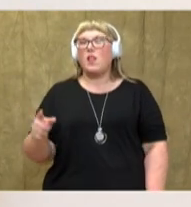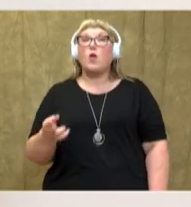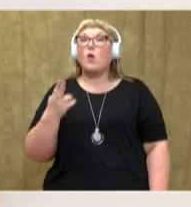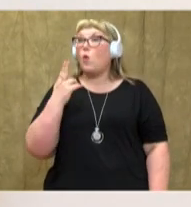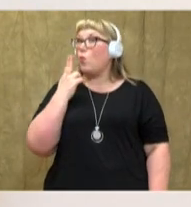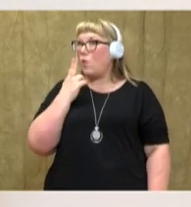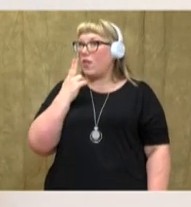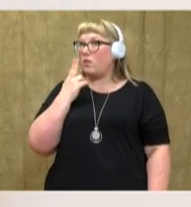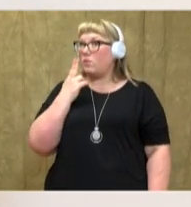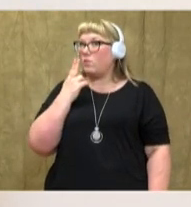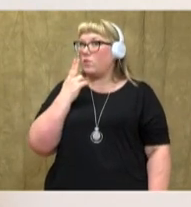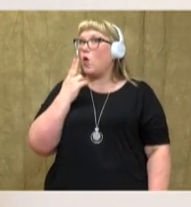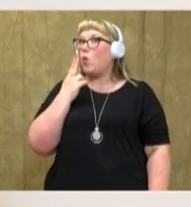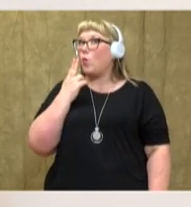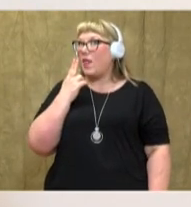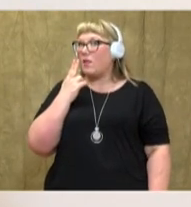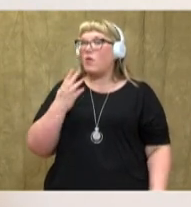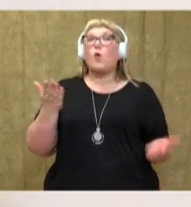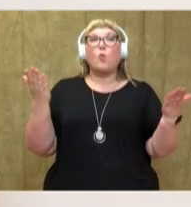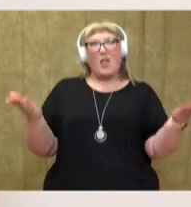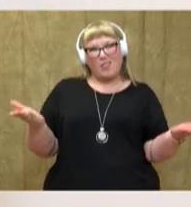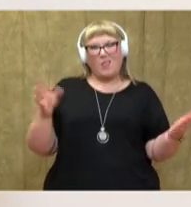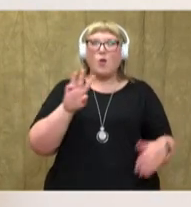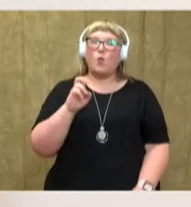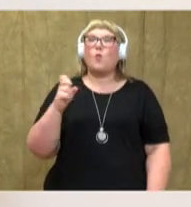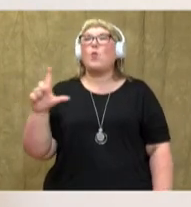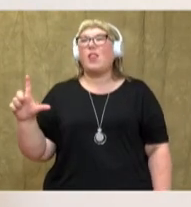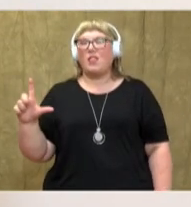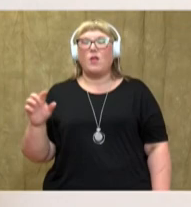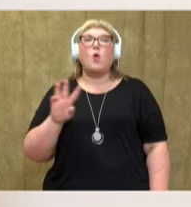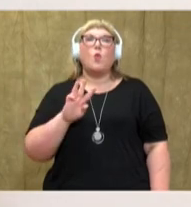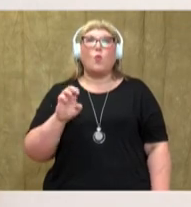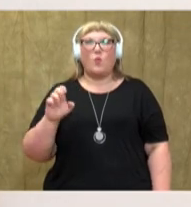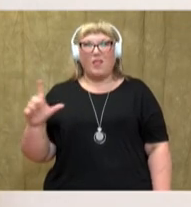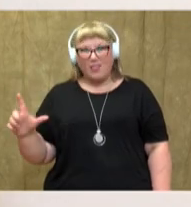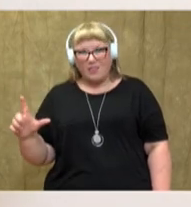Well, well, well.